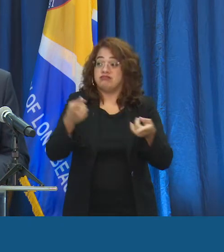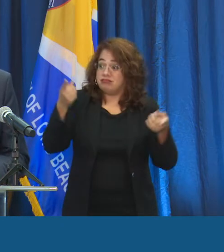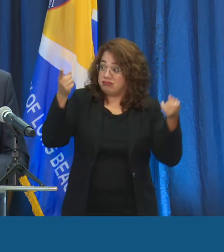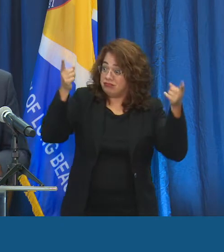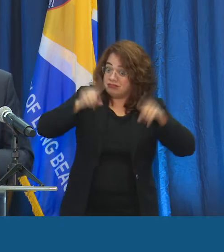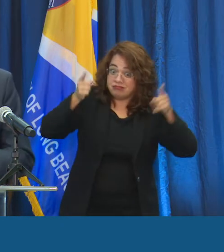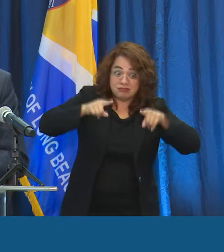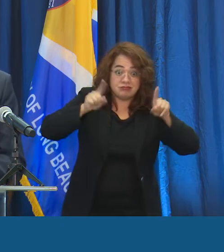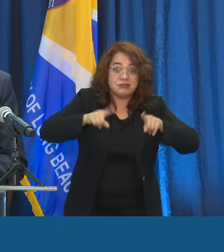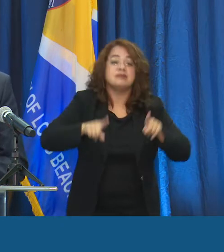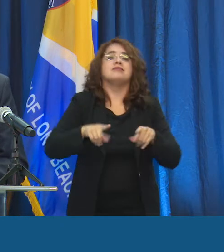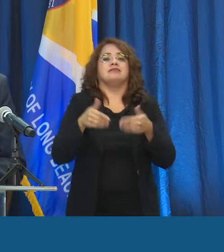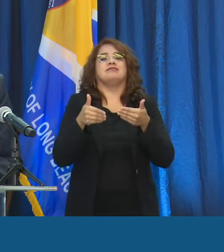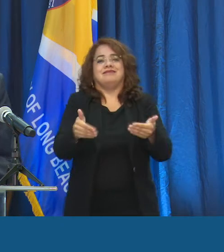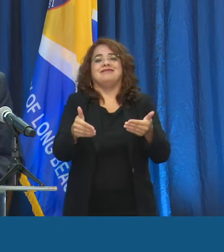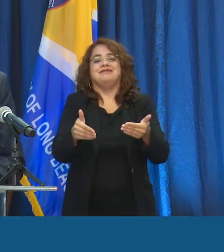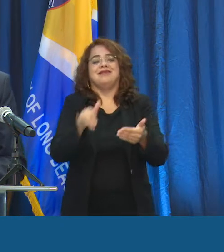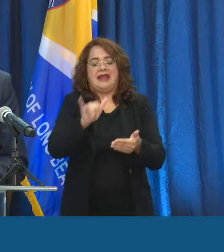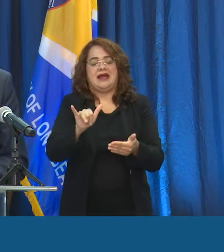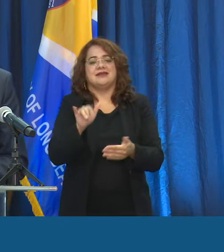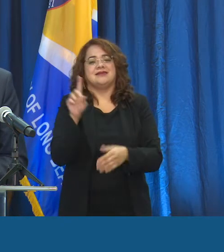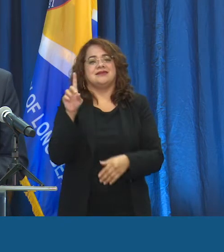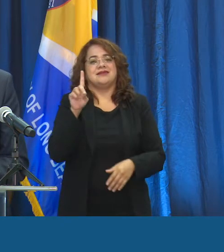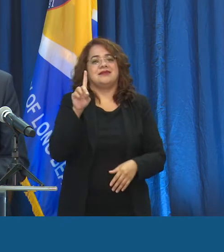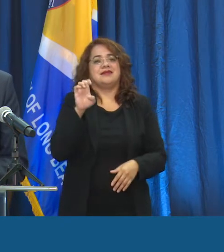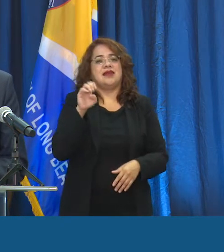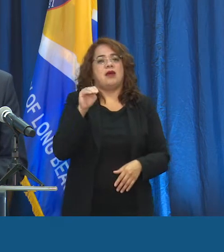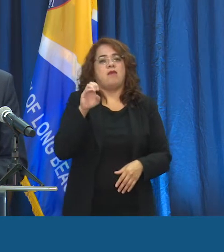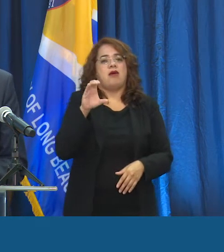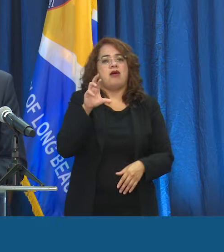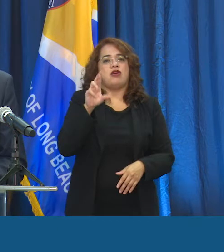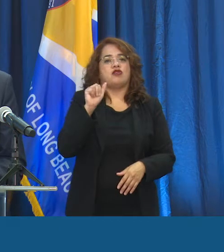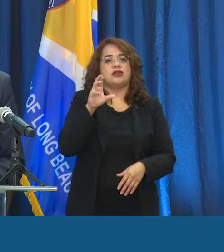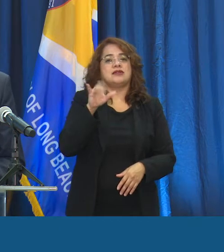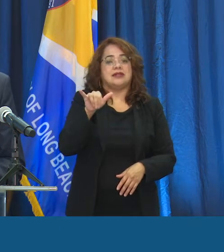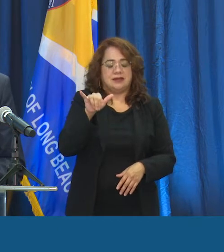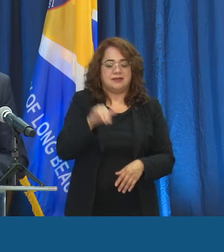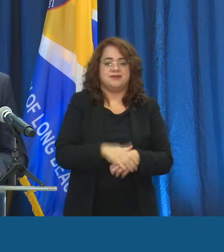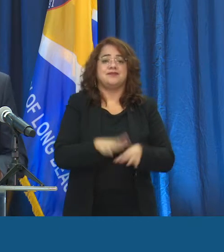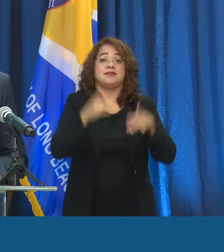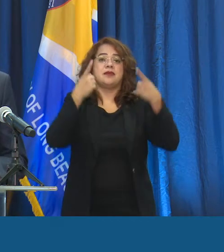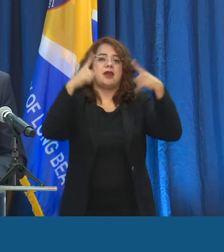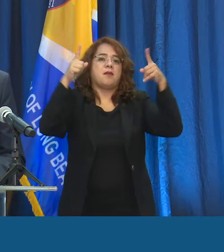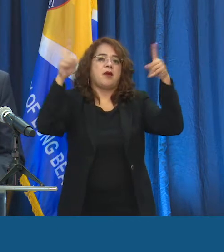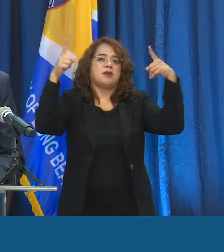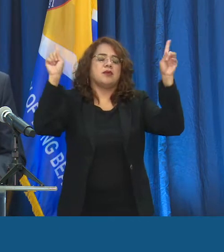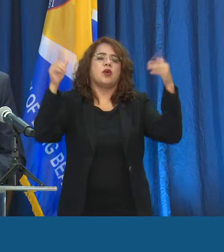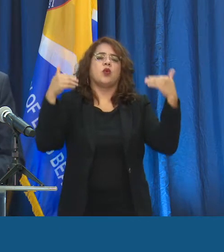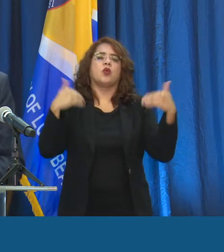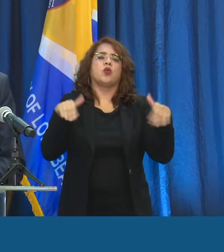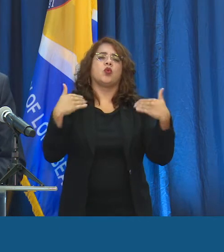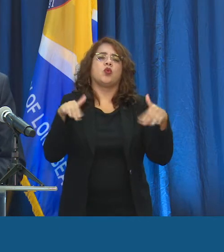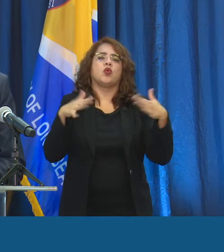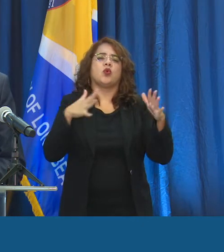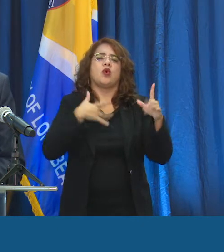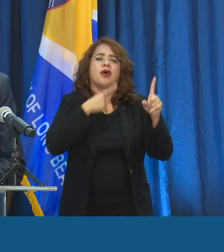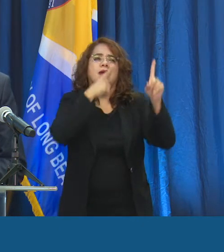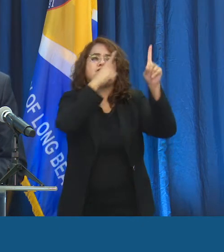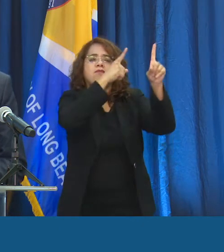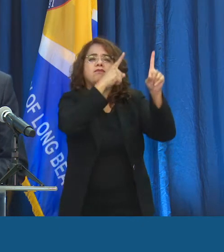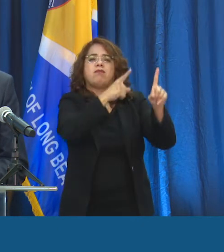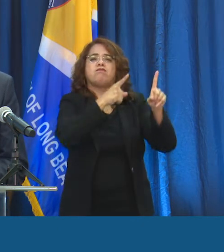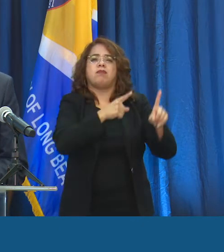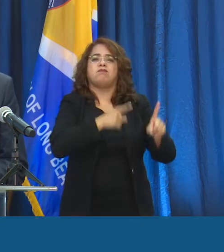through this presentation. So I want to start with accomplishments. We have many, many accomplishments that we can be very proud